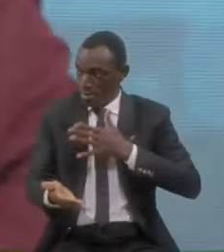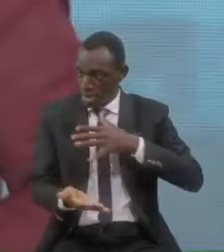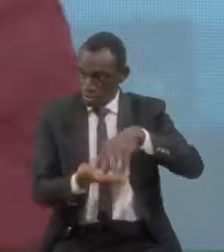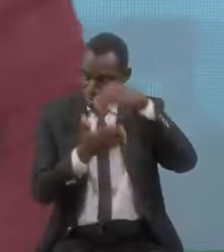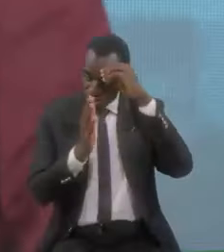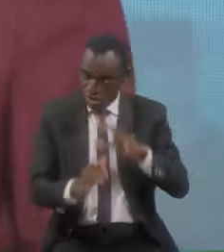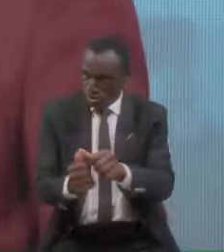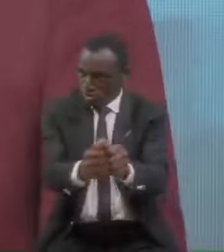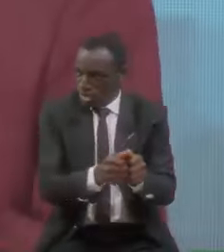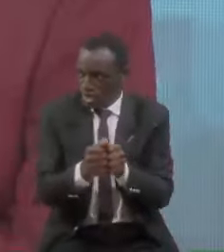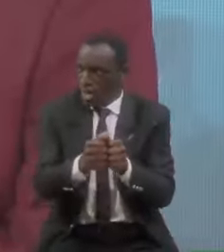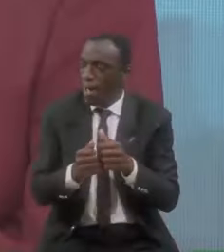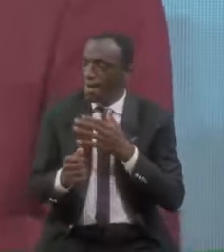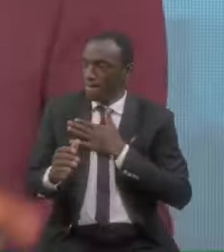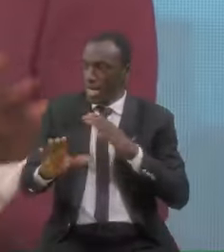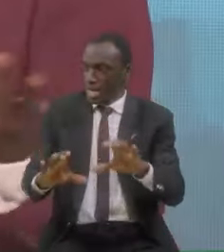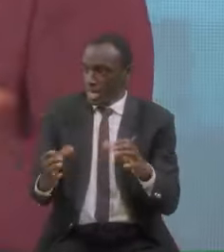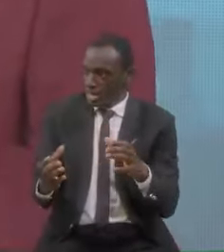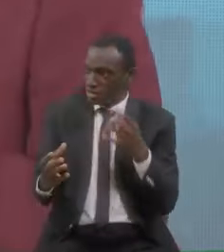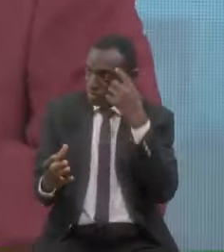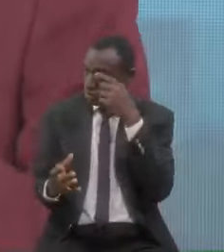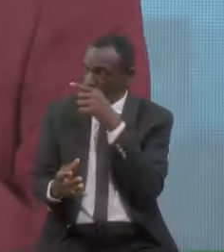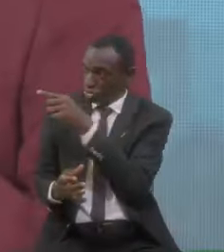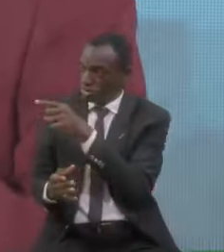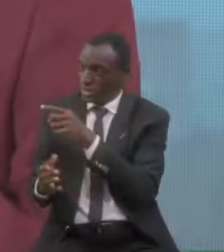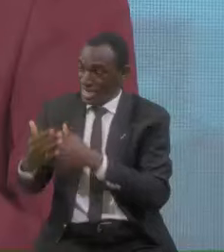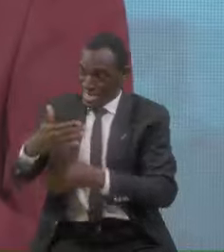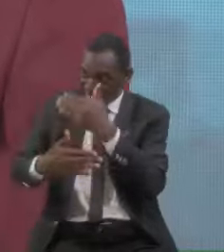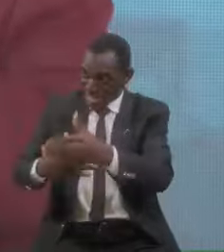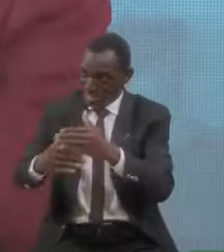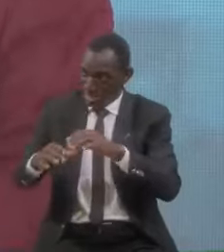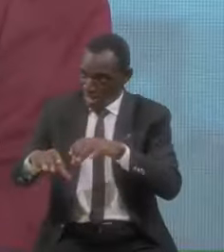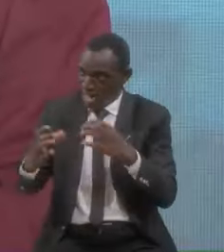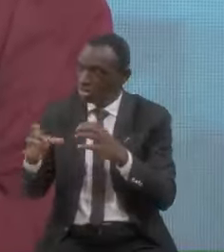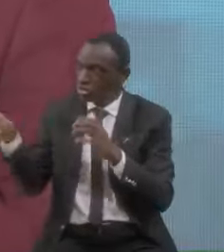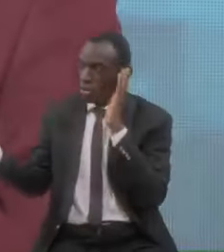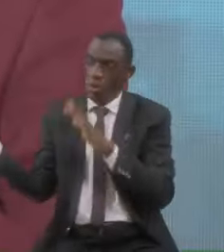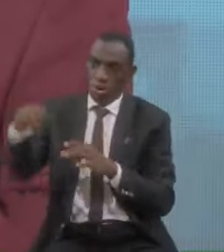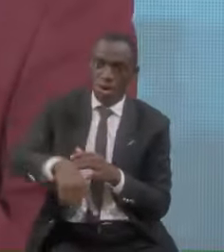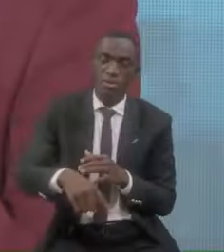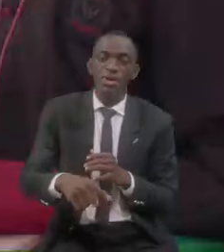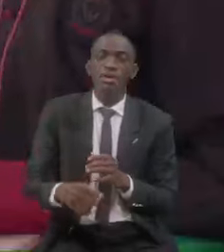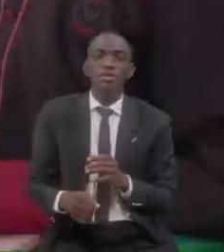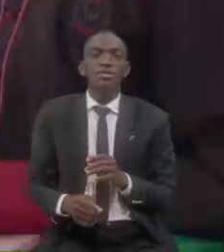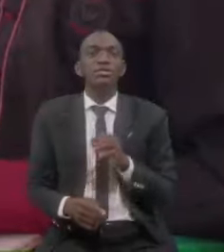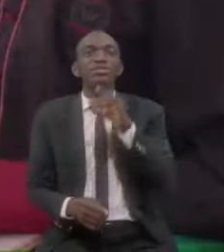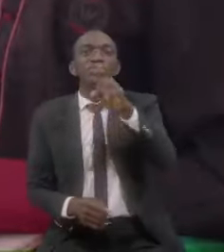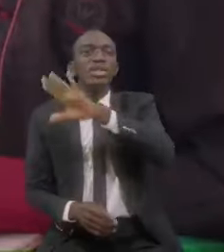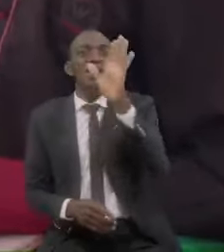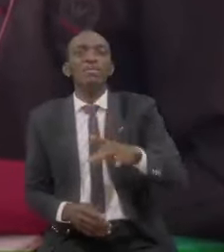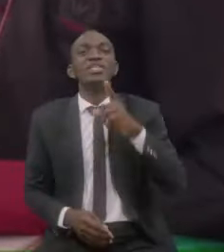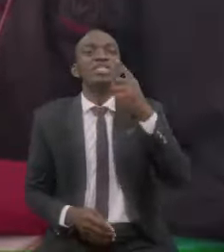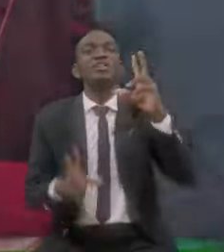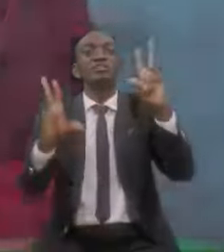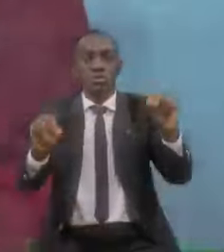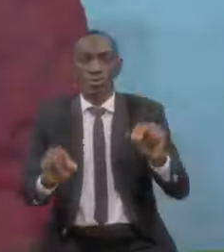for you? The next class, can you come? Never say no. What do you say? Yes. I said